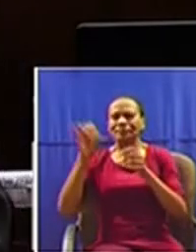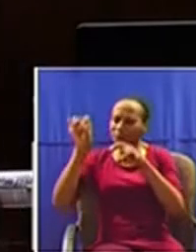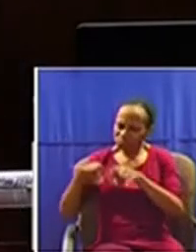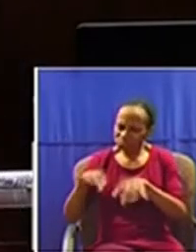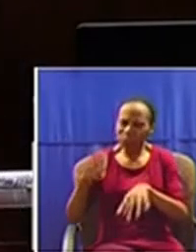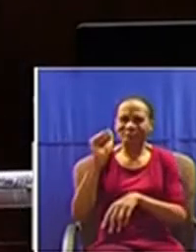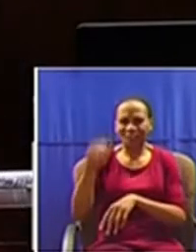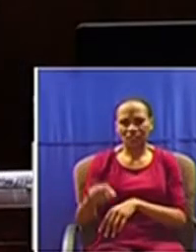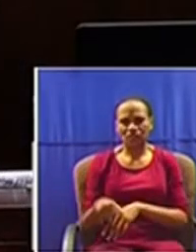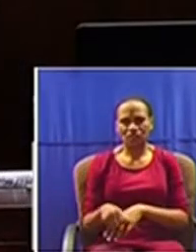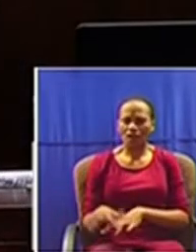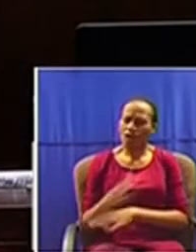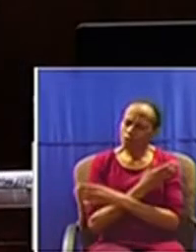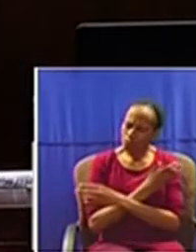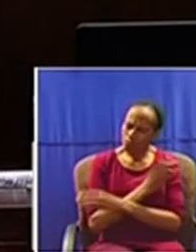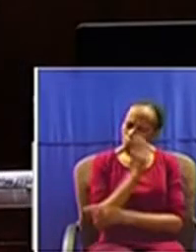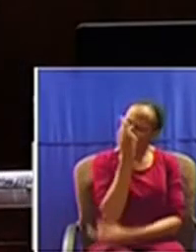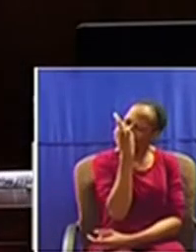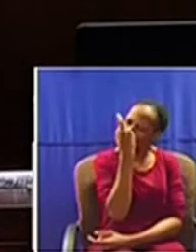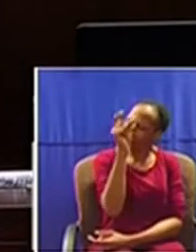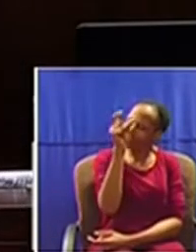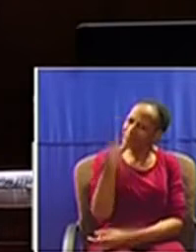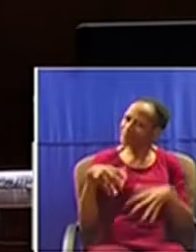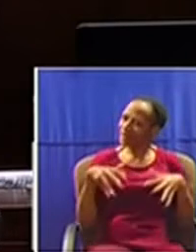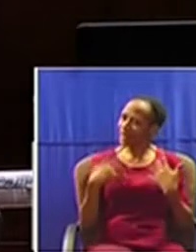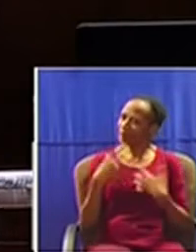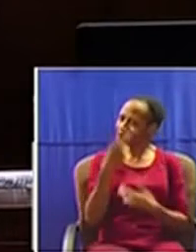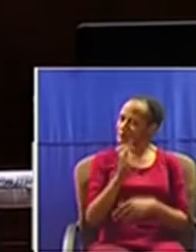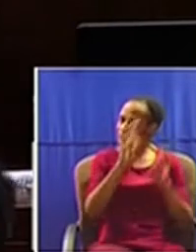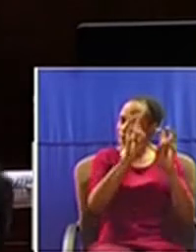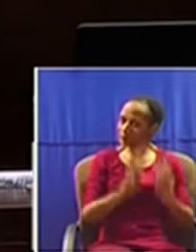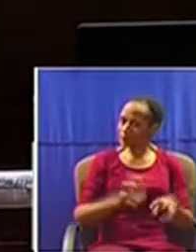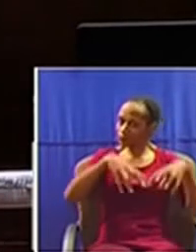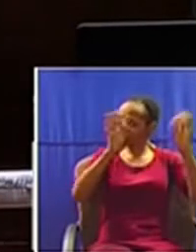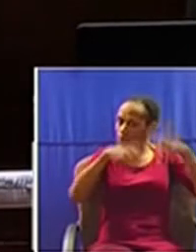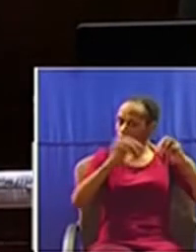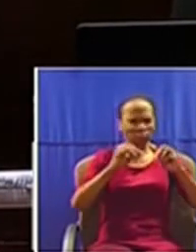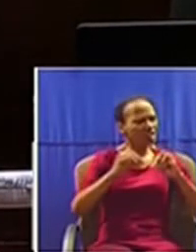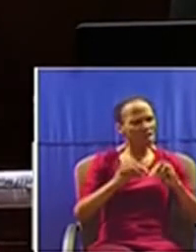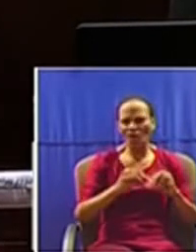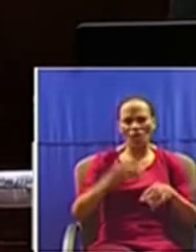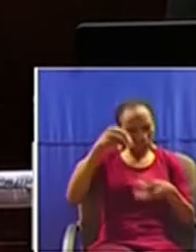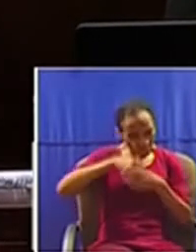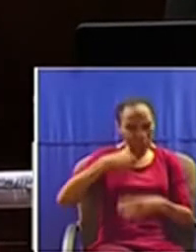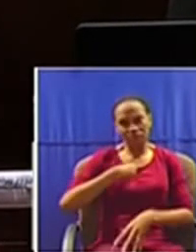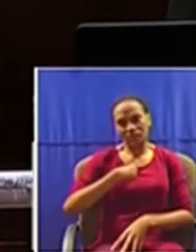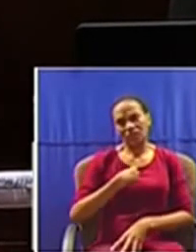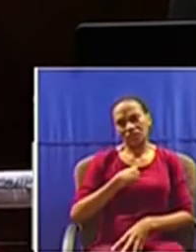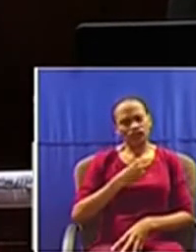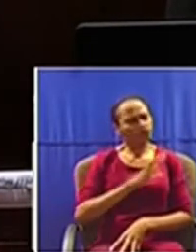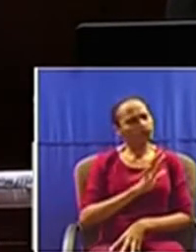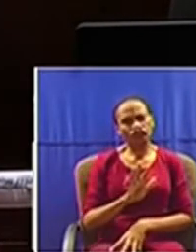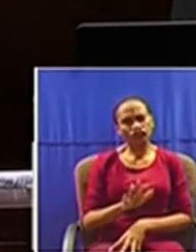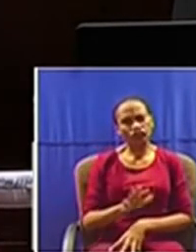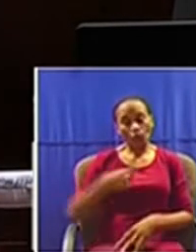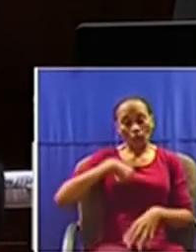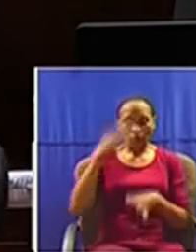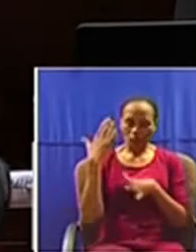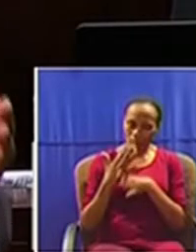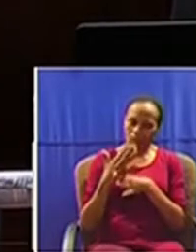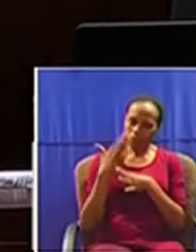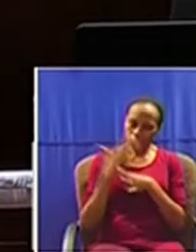nobody in the country is happy with load shedding including myself and we are working on